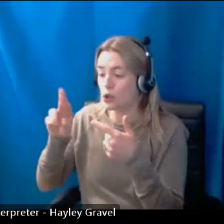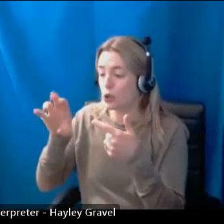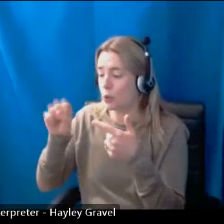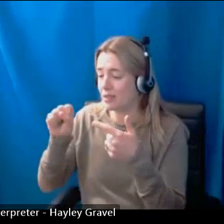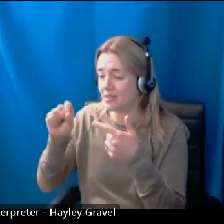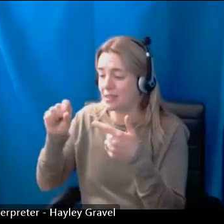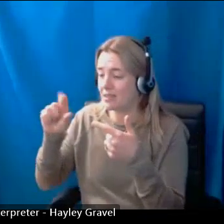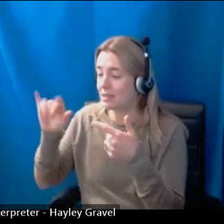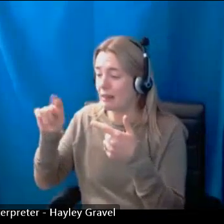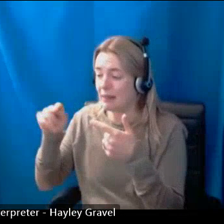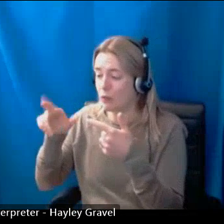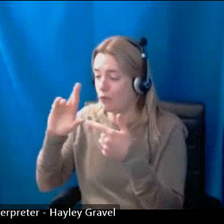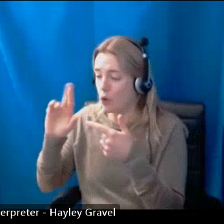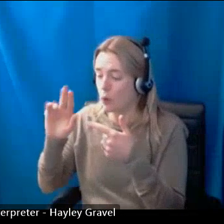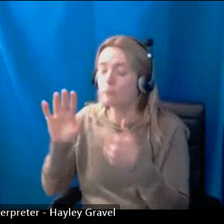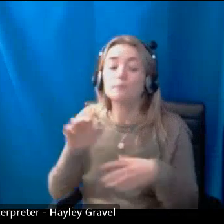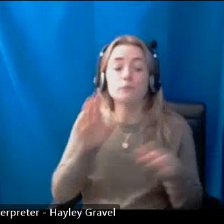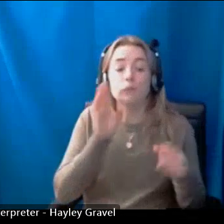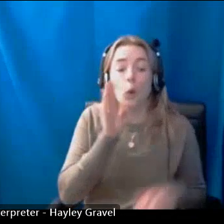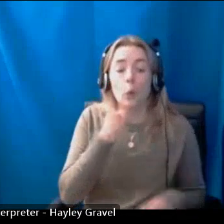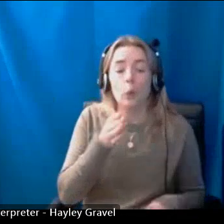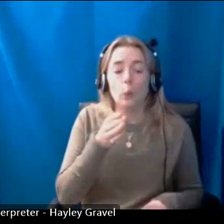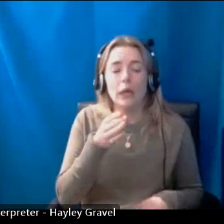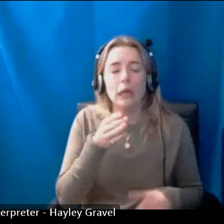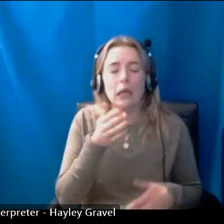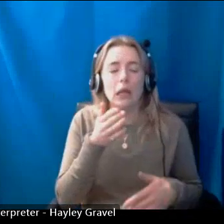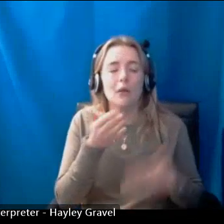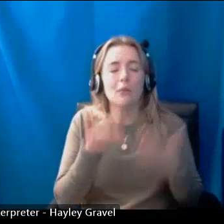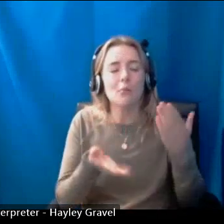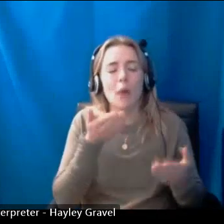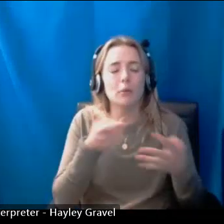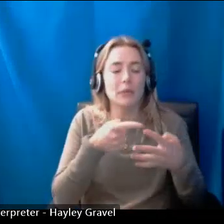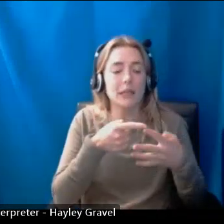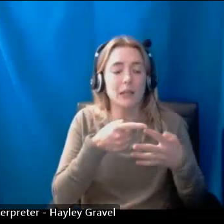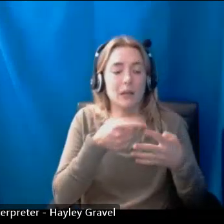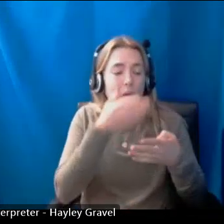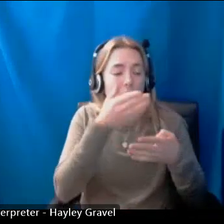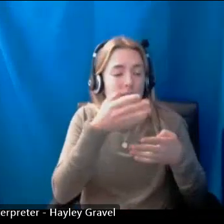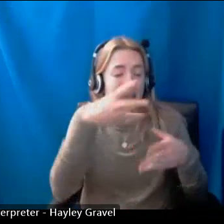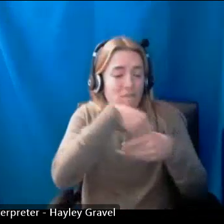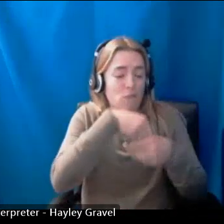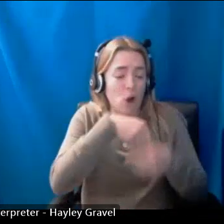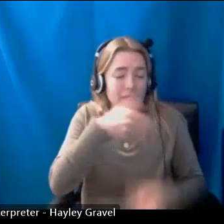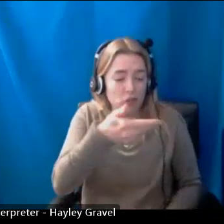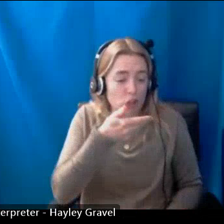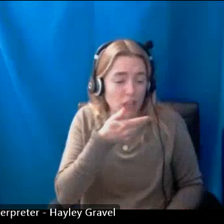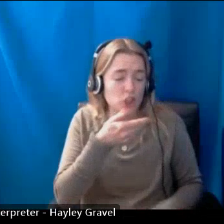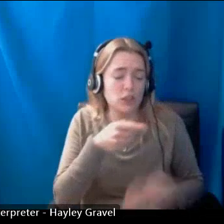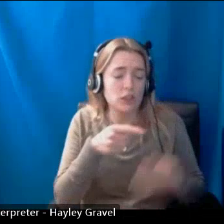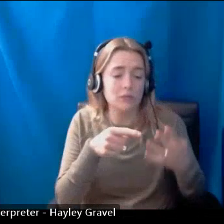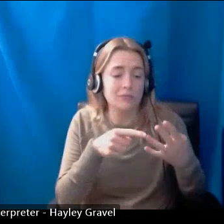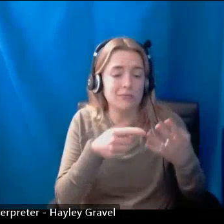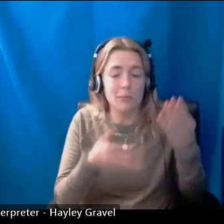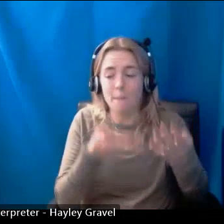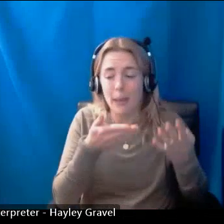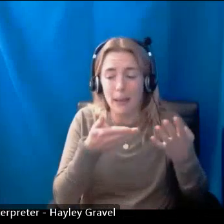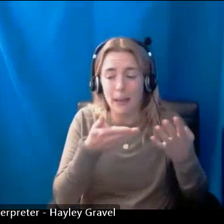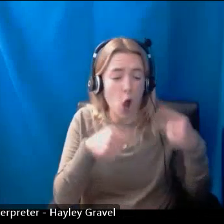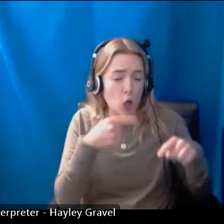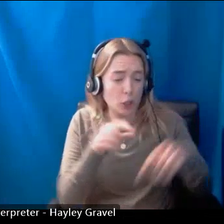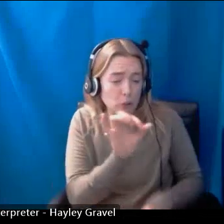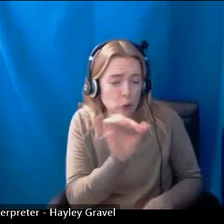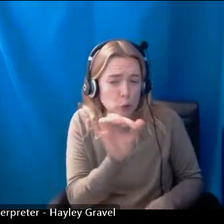paper. So that Okay. might be in the part of your introduction. That might be in part of your argument